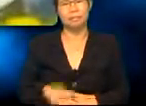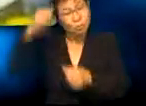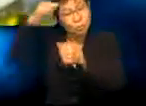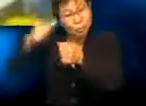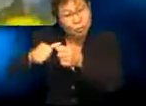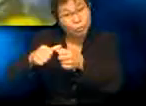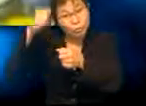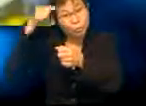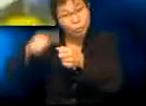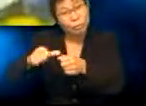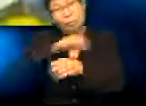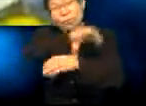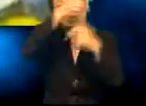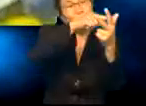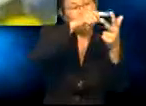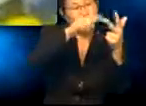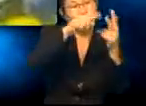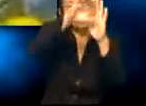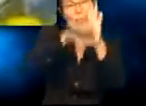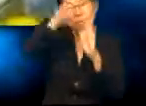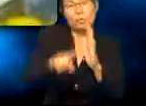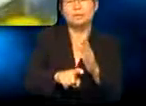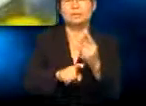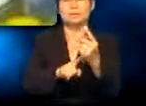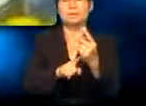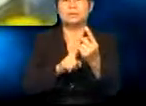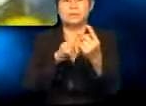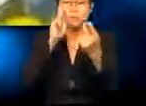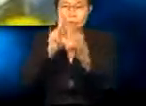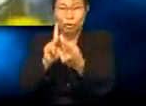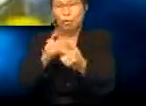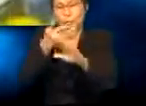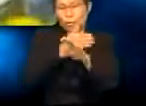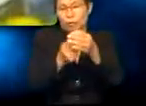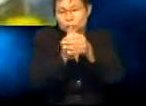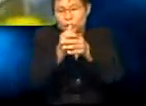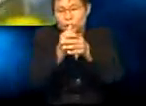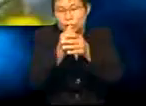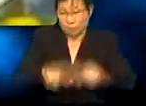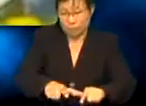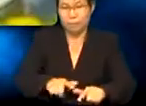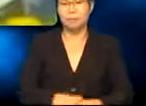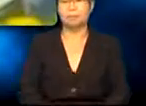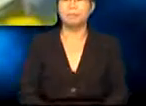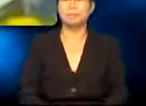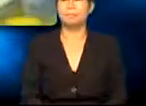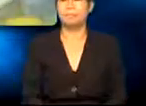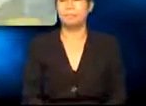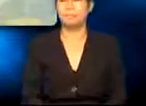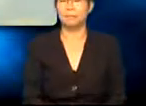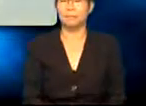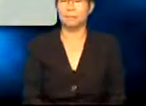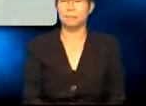Remember, all 3 conditions must be met before germination can take place.